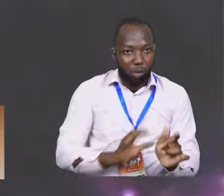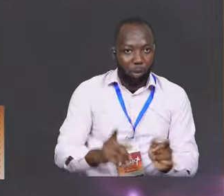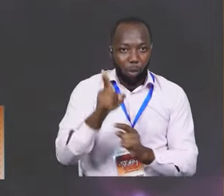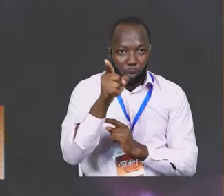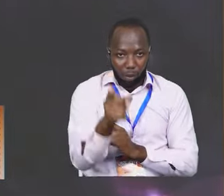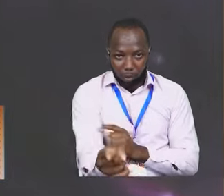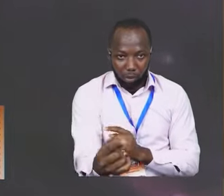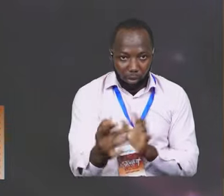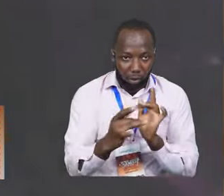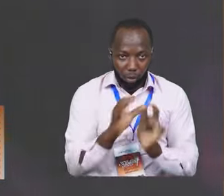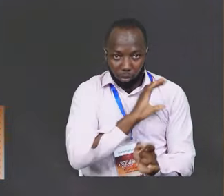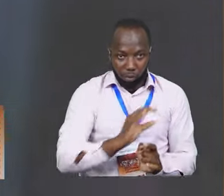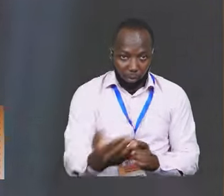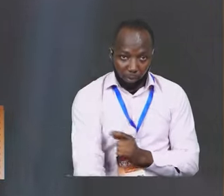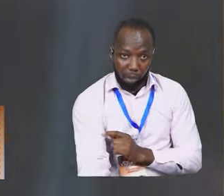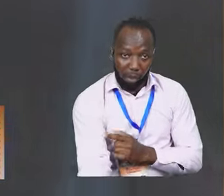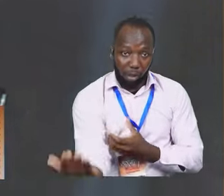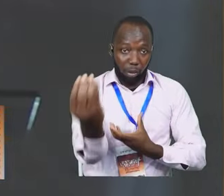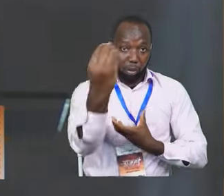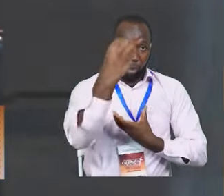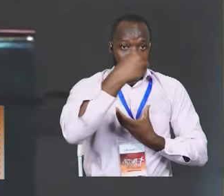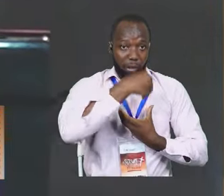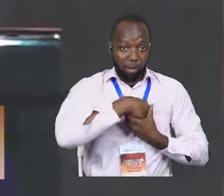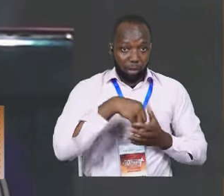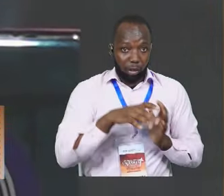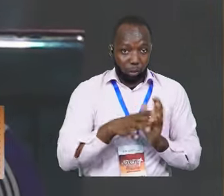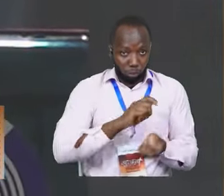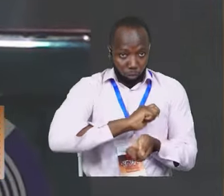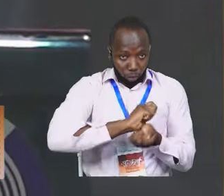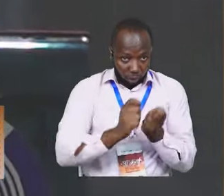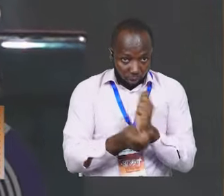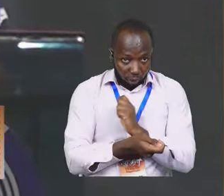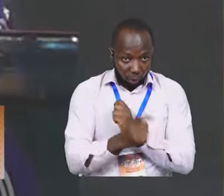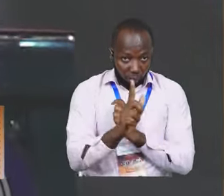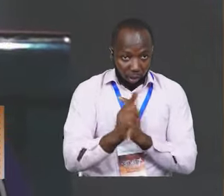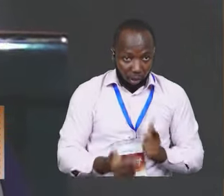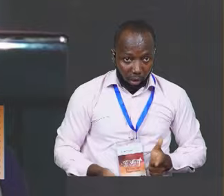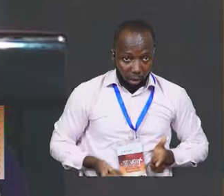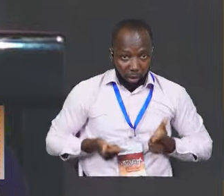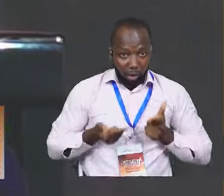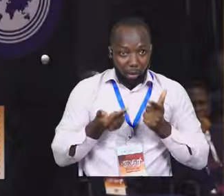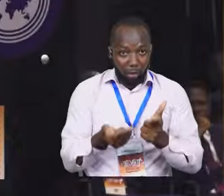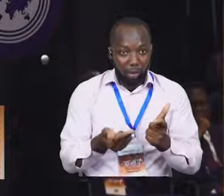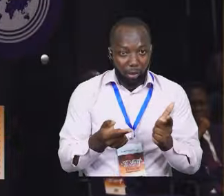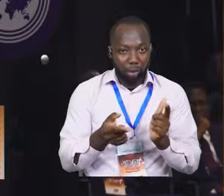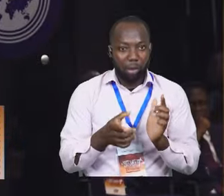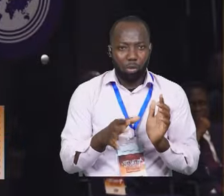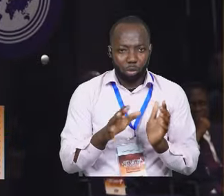He will enter and stay in your heart. He will change your destiny.